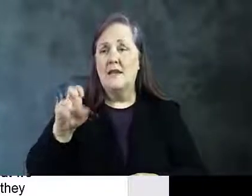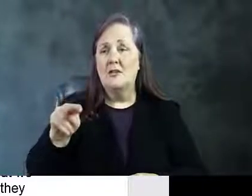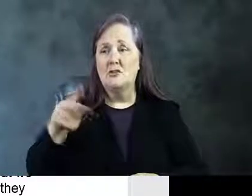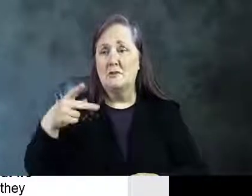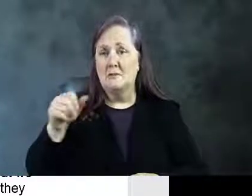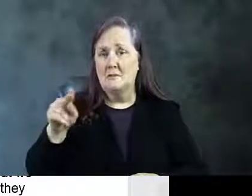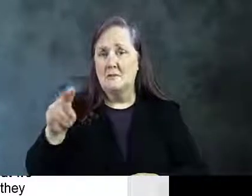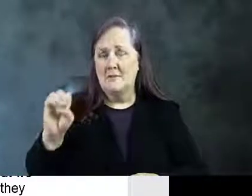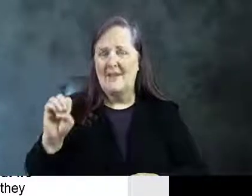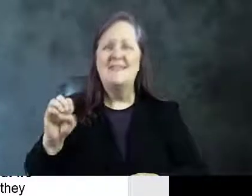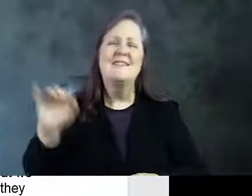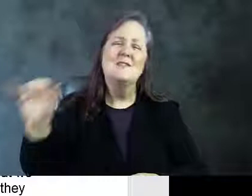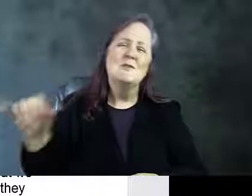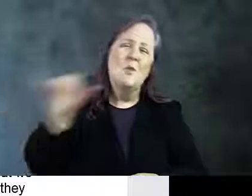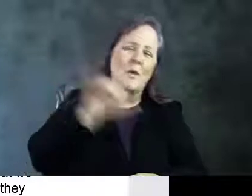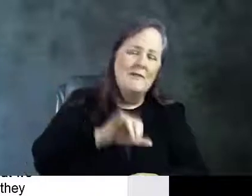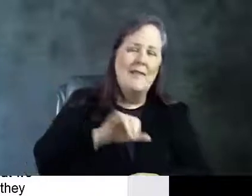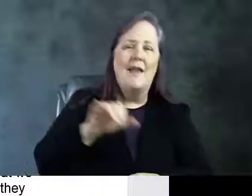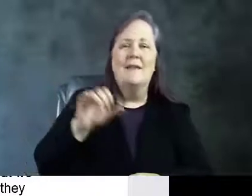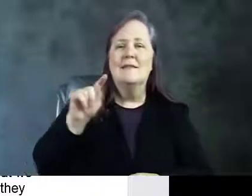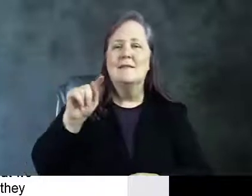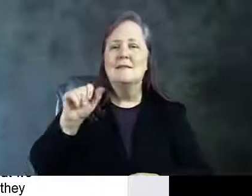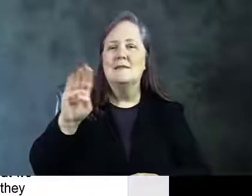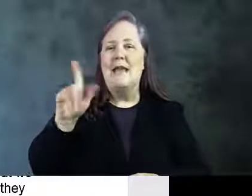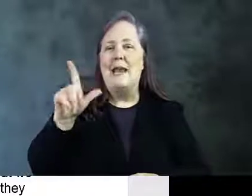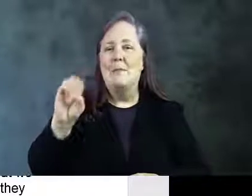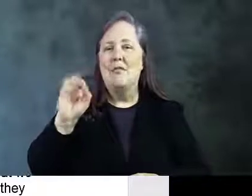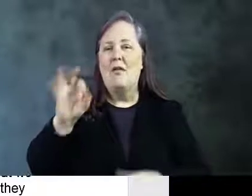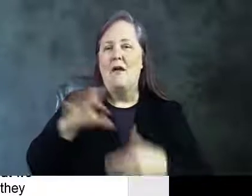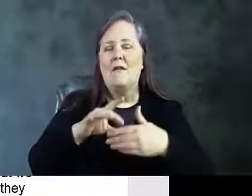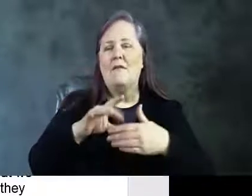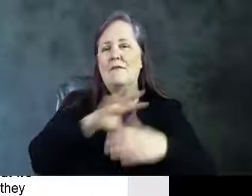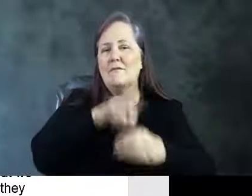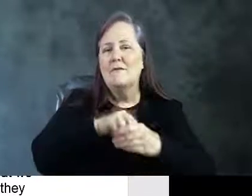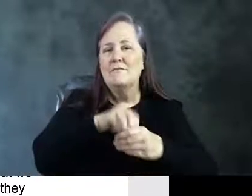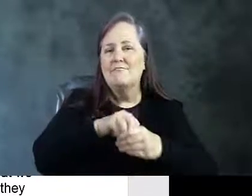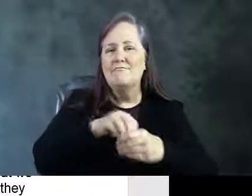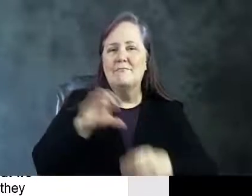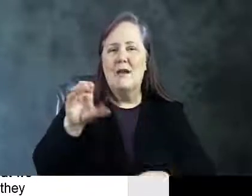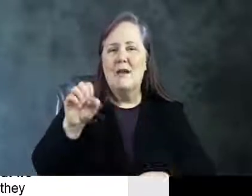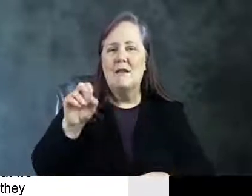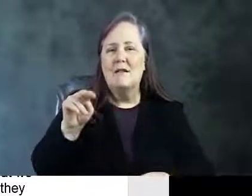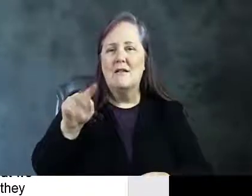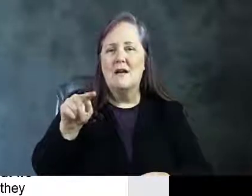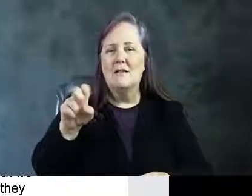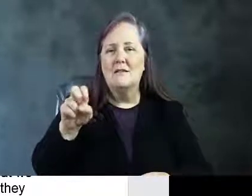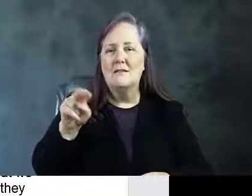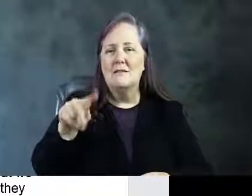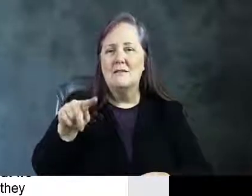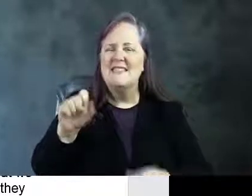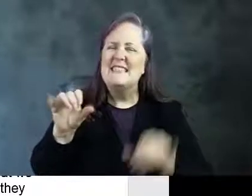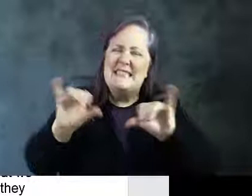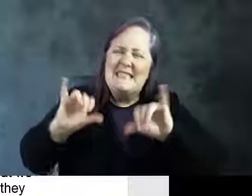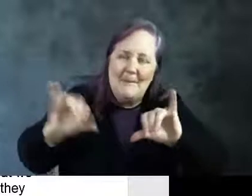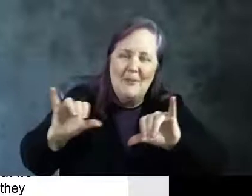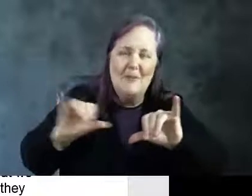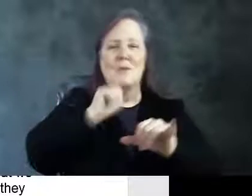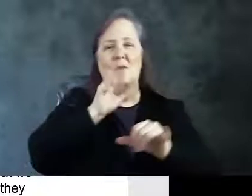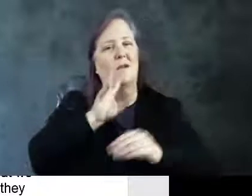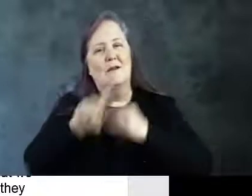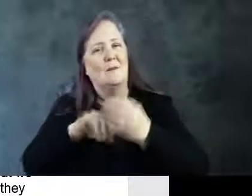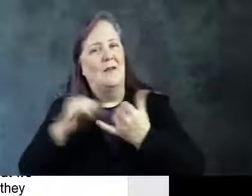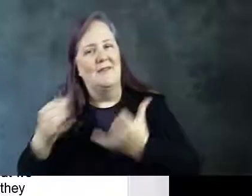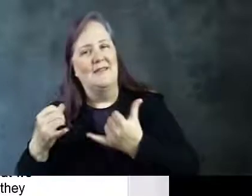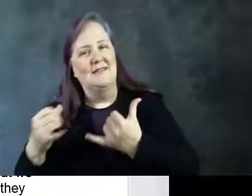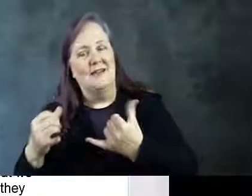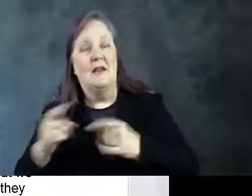a table of contents. We're not going to go over how to make a table of contents today, but the navigation pane with headings is the basis